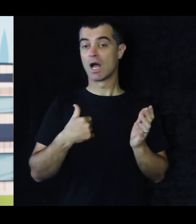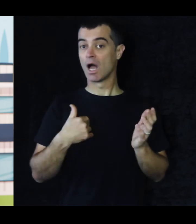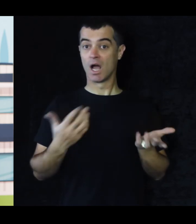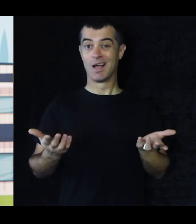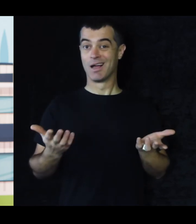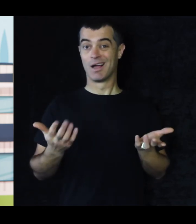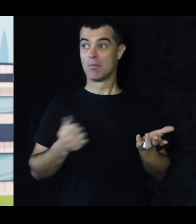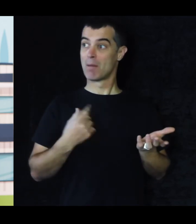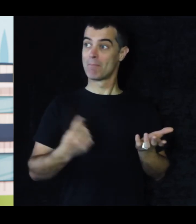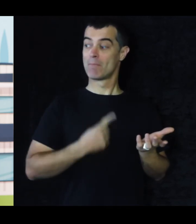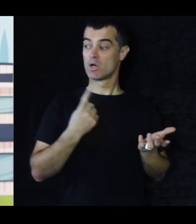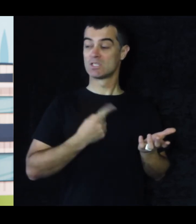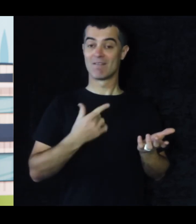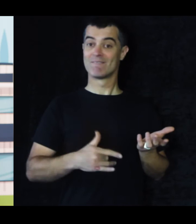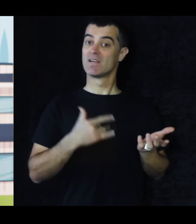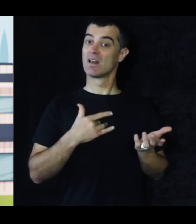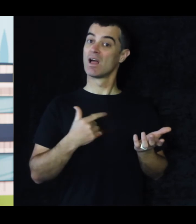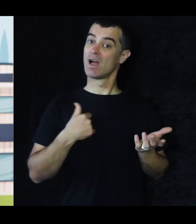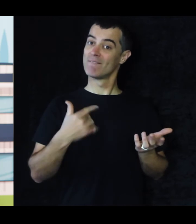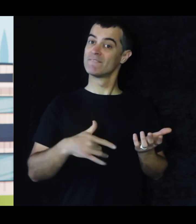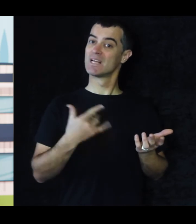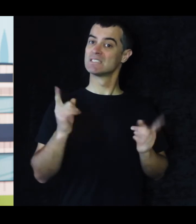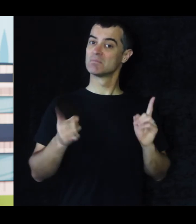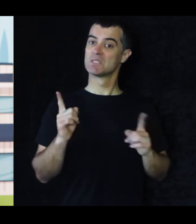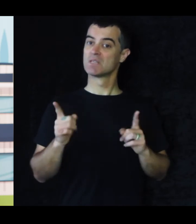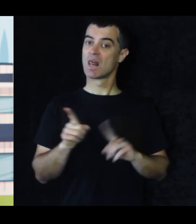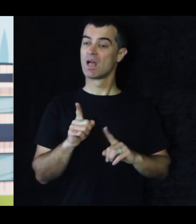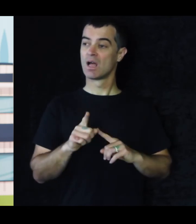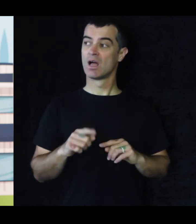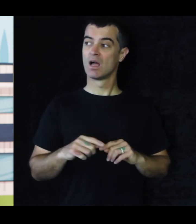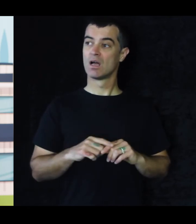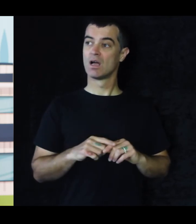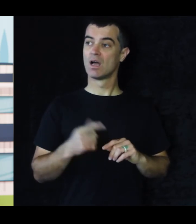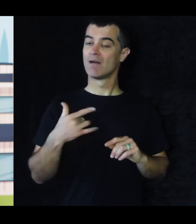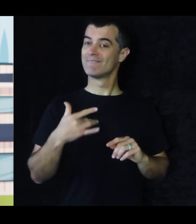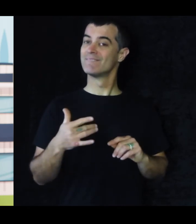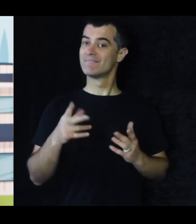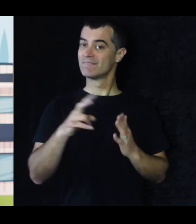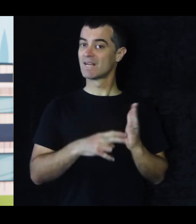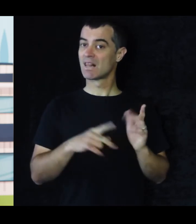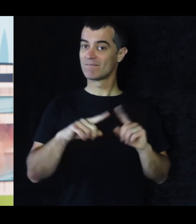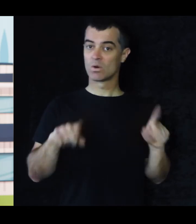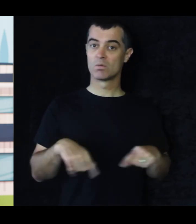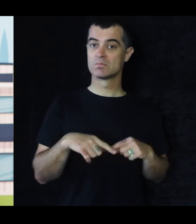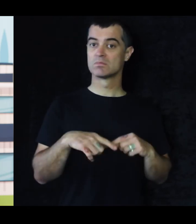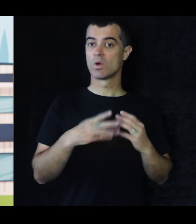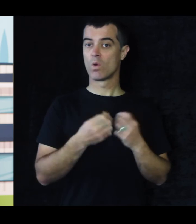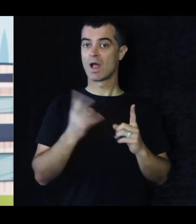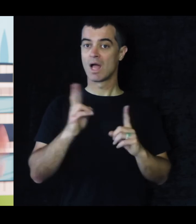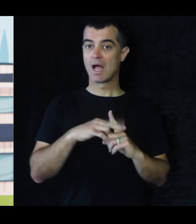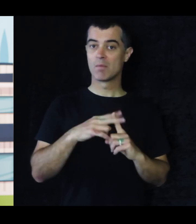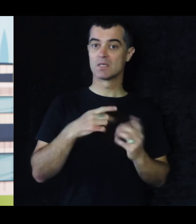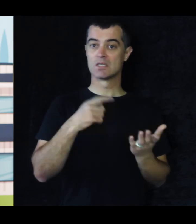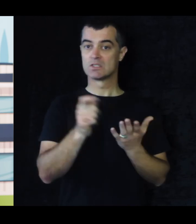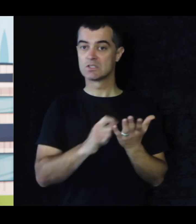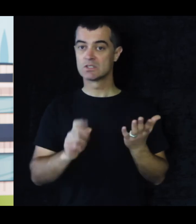And it's just my personal feeling, but I feel sometimes like I filled in the forms, I filled on the application,